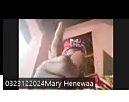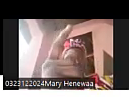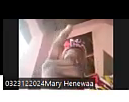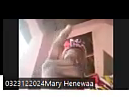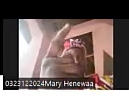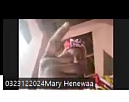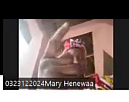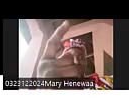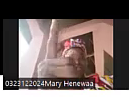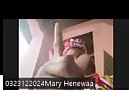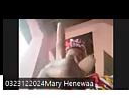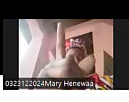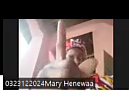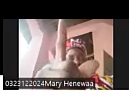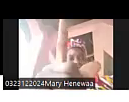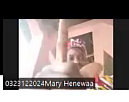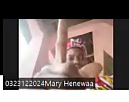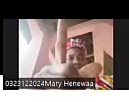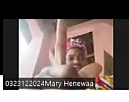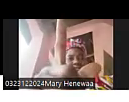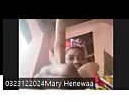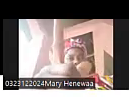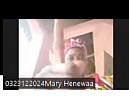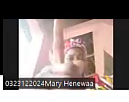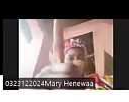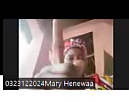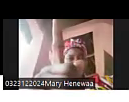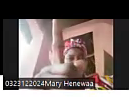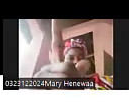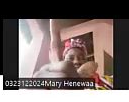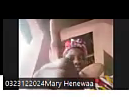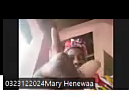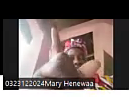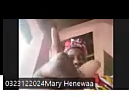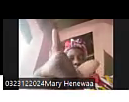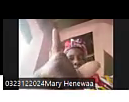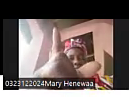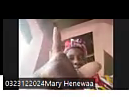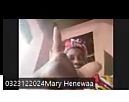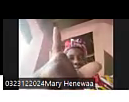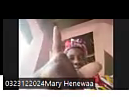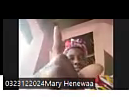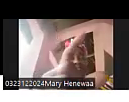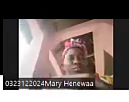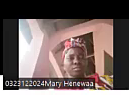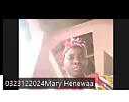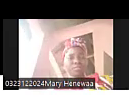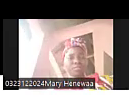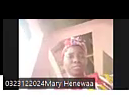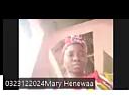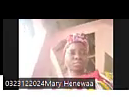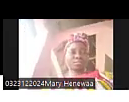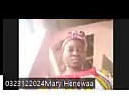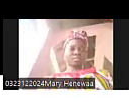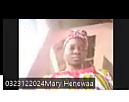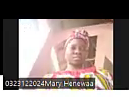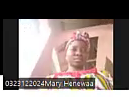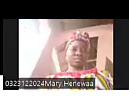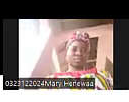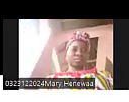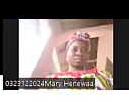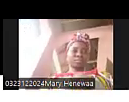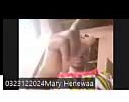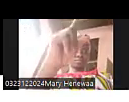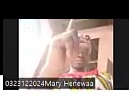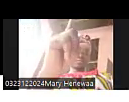So that's L. Good. So let's try these. Let's try these words.